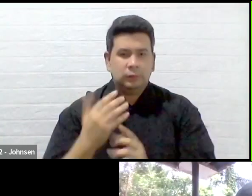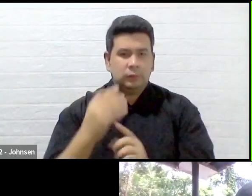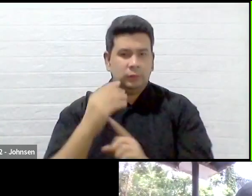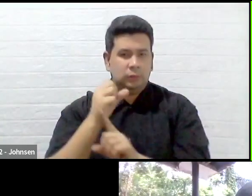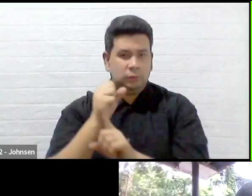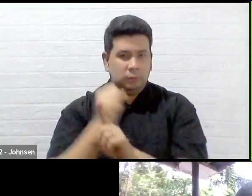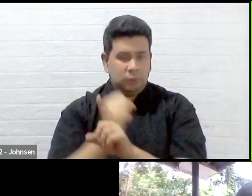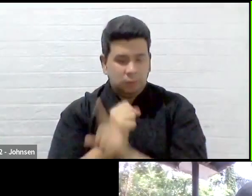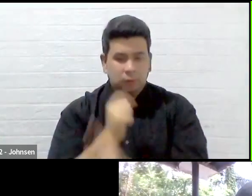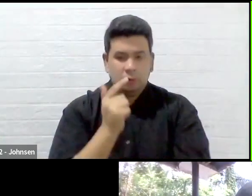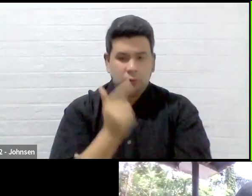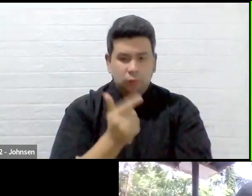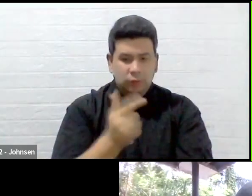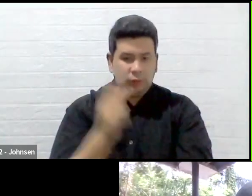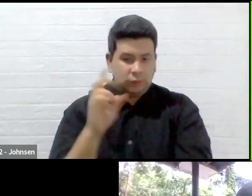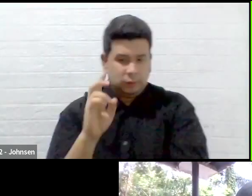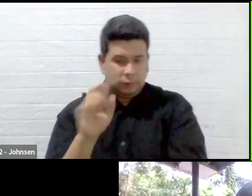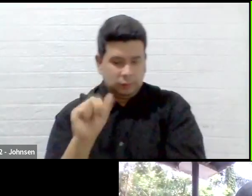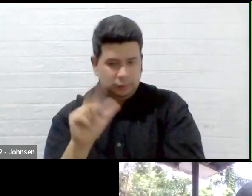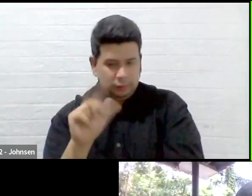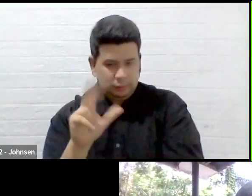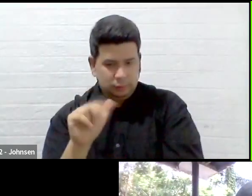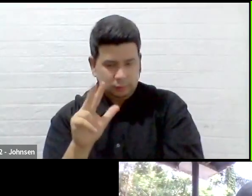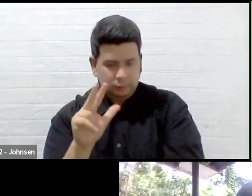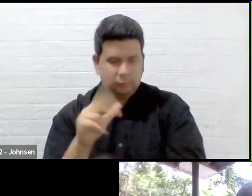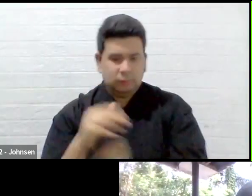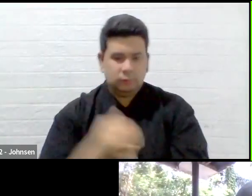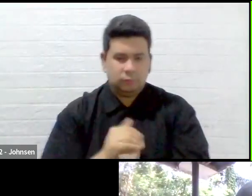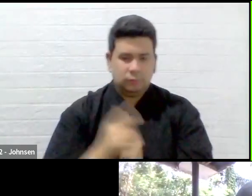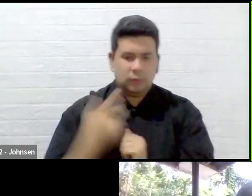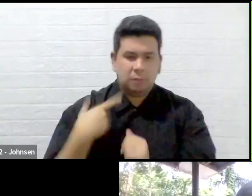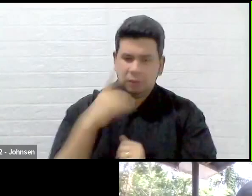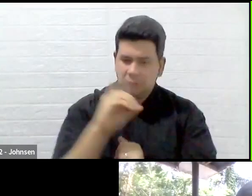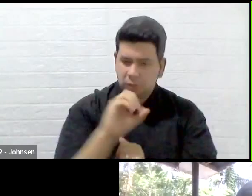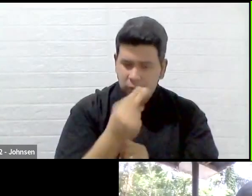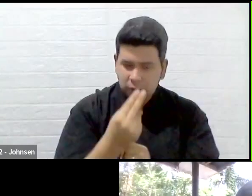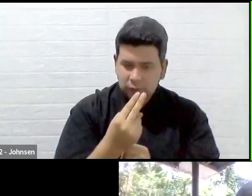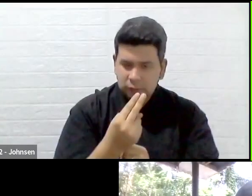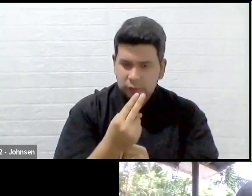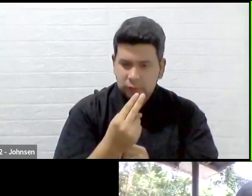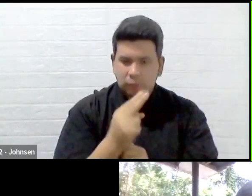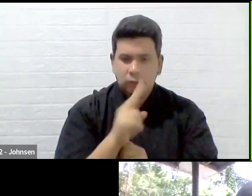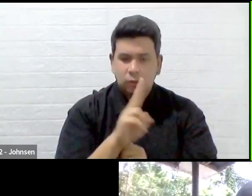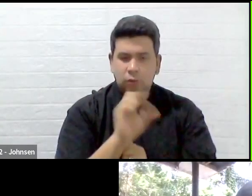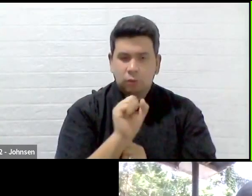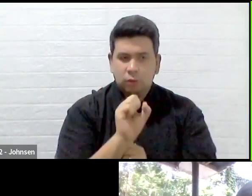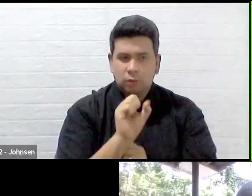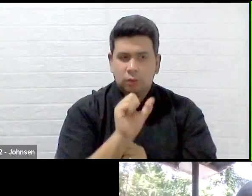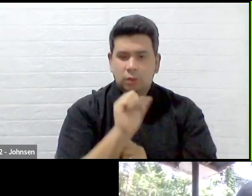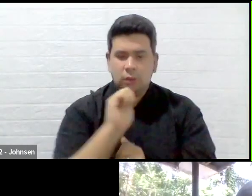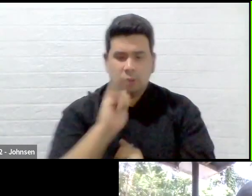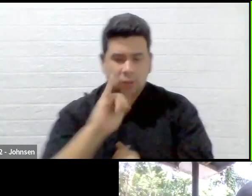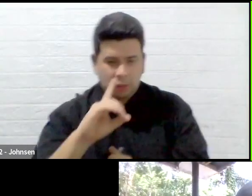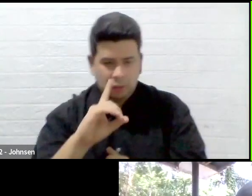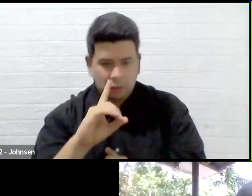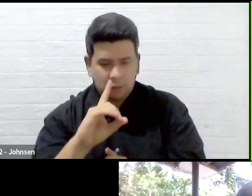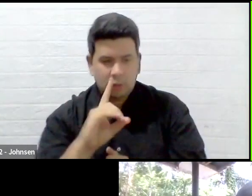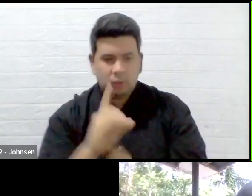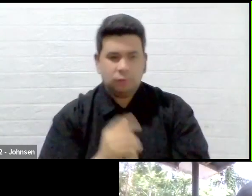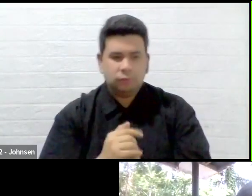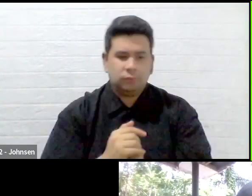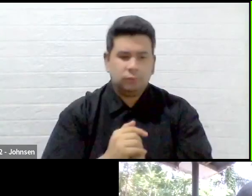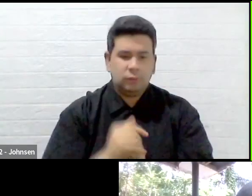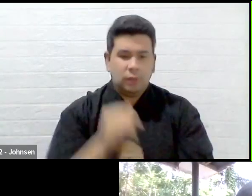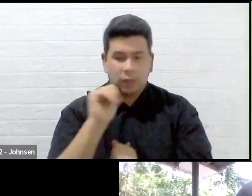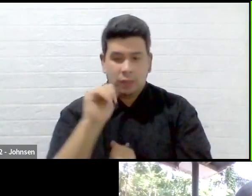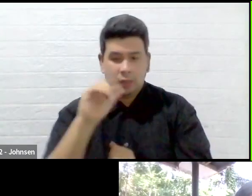managed substantial programs for the Department of Health, the USAID, the World Bank, and the Asian Development Bank. He is a key